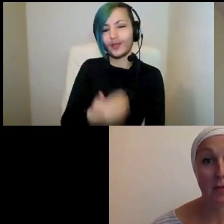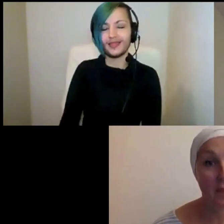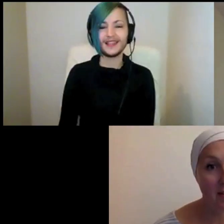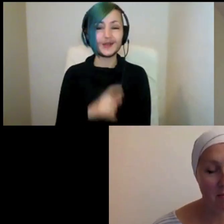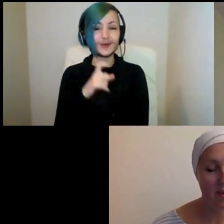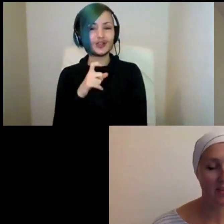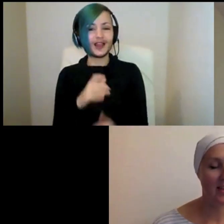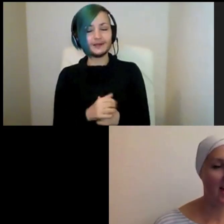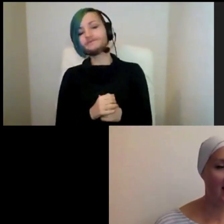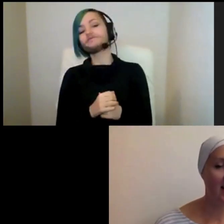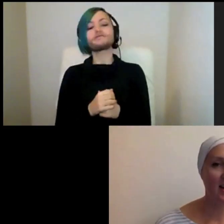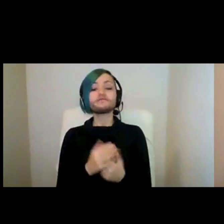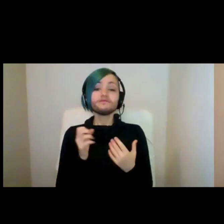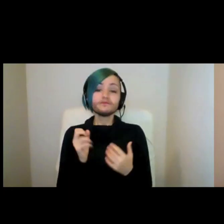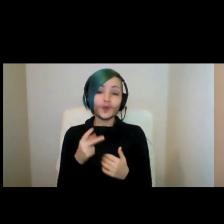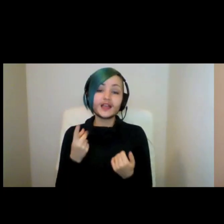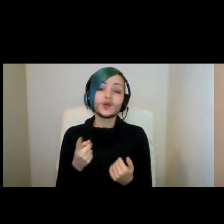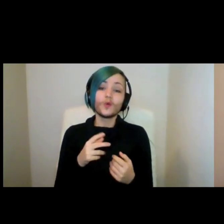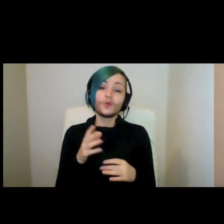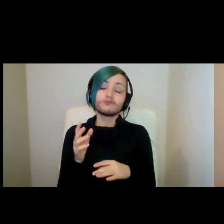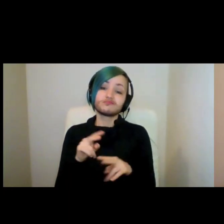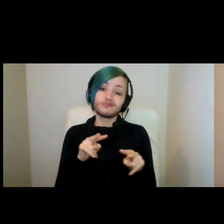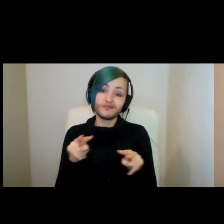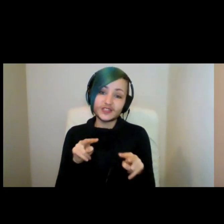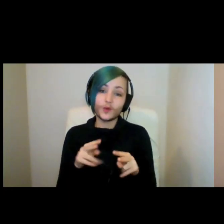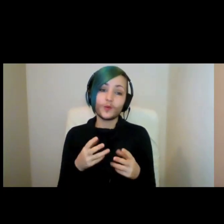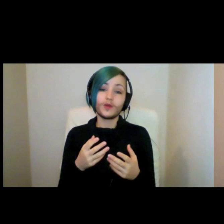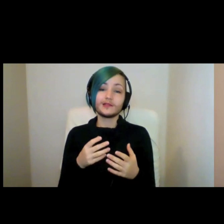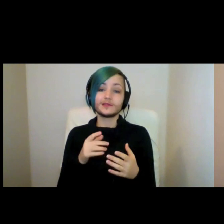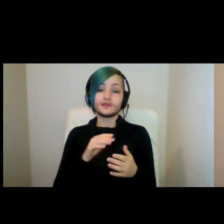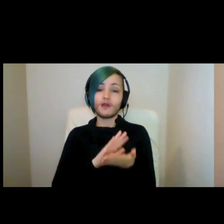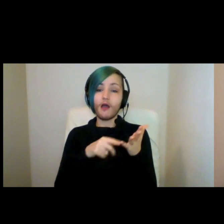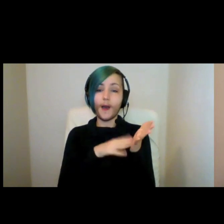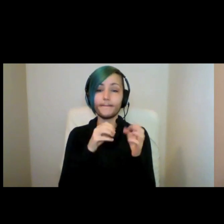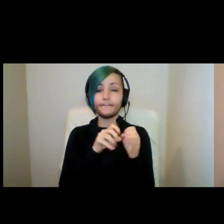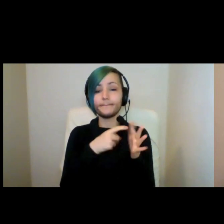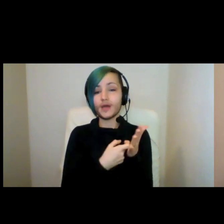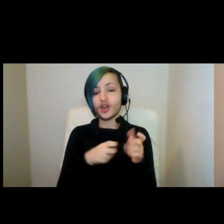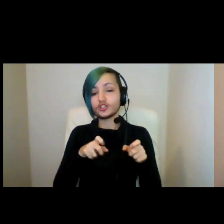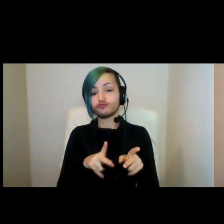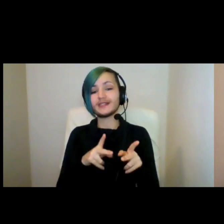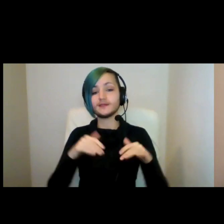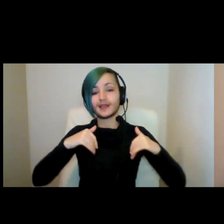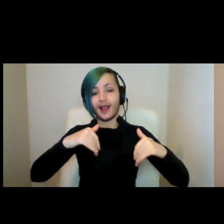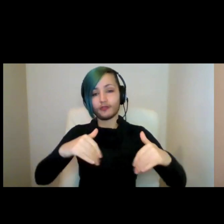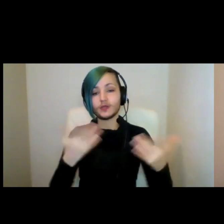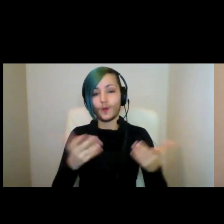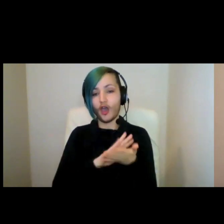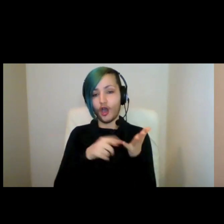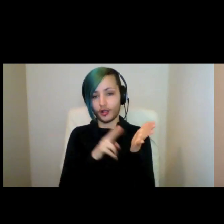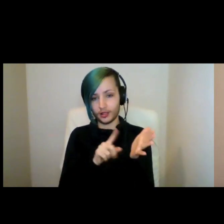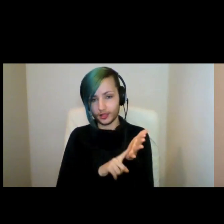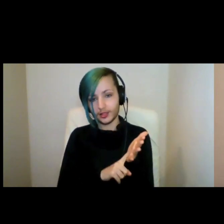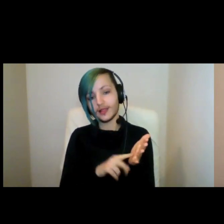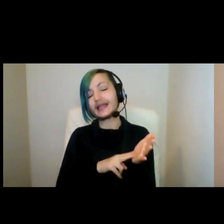Well, the film was a little moment of Nina working at the Humber Street Gallery in Hull. So as I said, it was Nina's